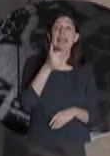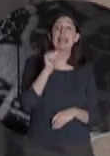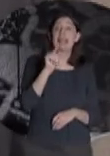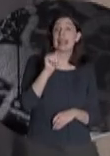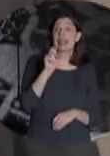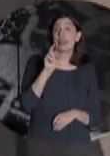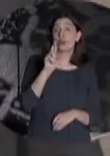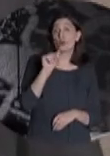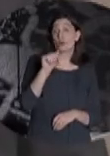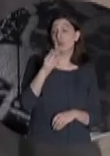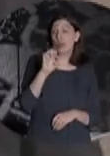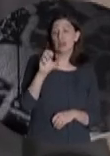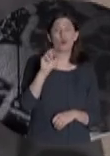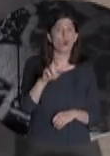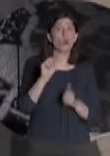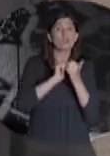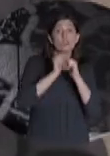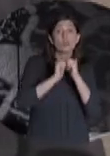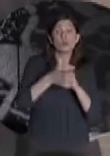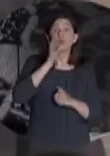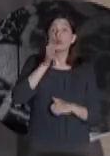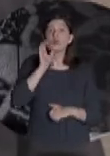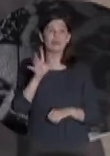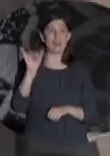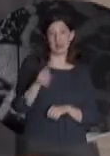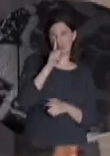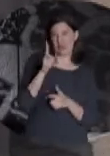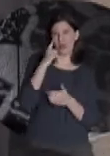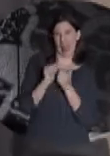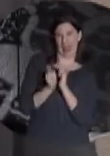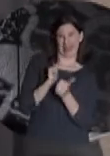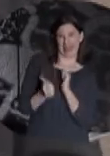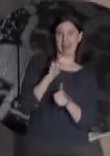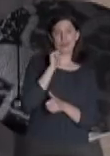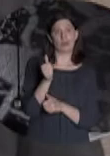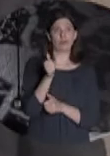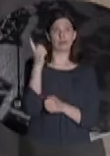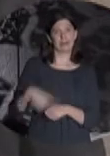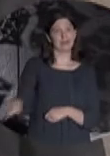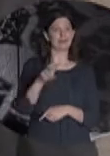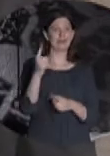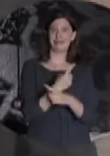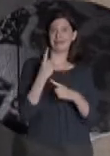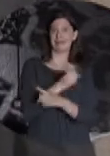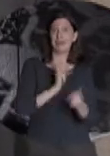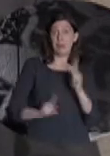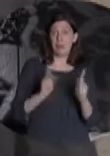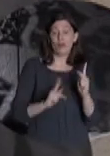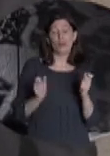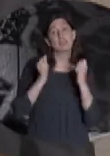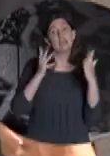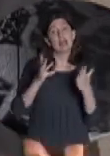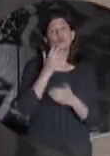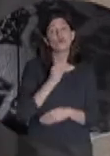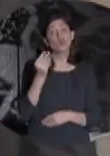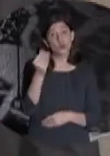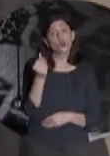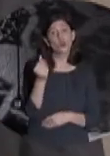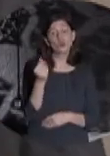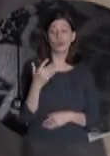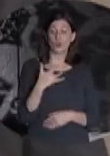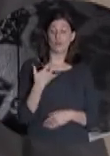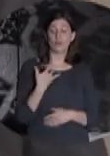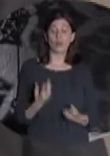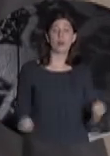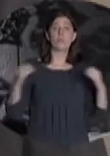sports drinks, and sports drinks are for athletes. They're not just for everyone who is just outside during the heat. There's a lot of sugar in those drinks that can make you feel more